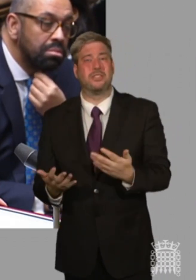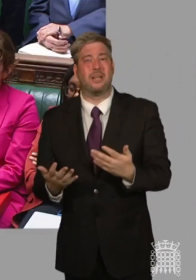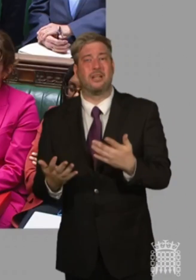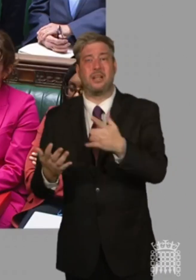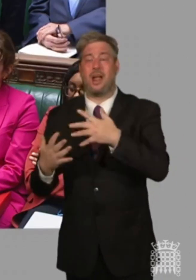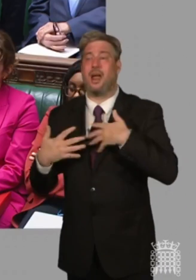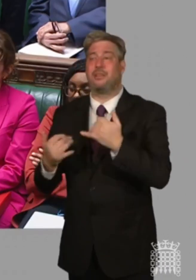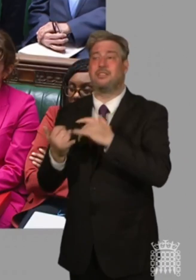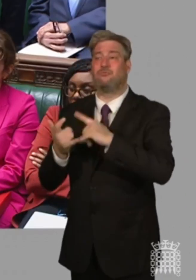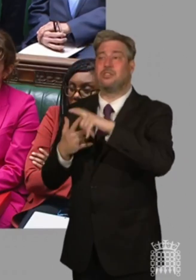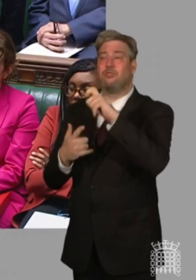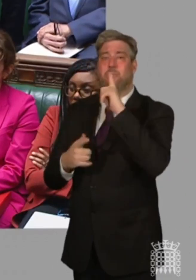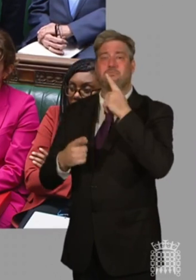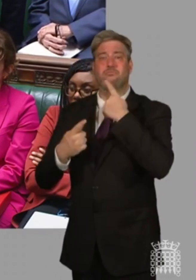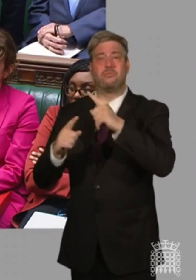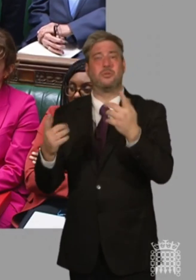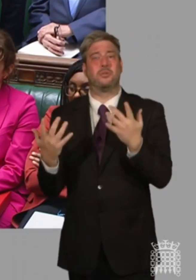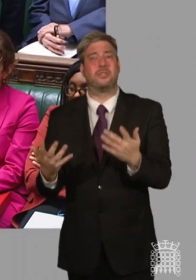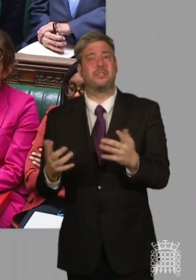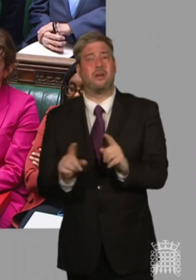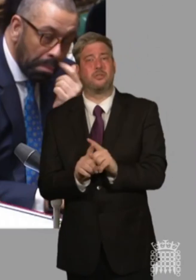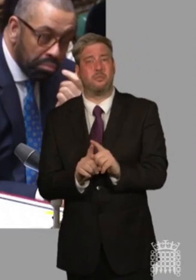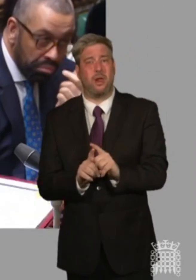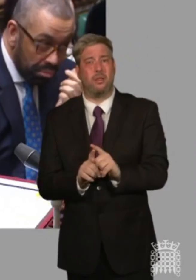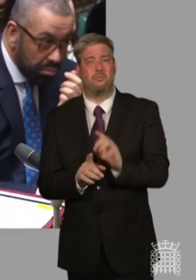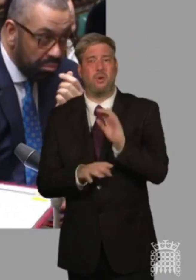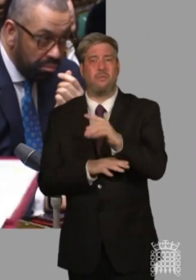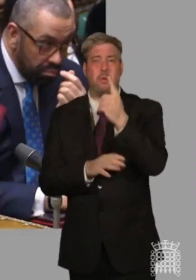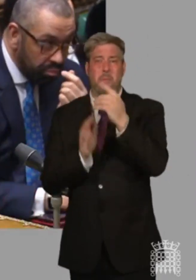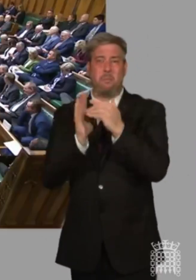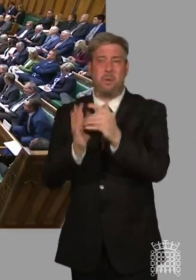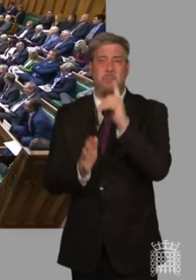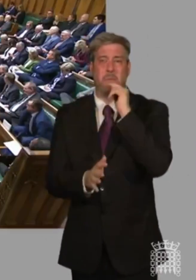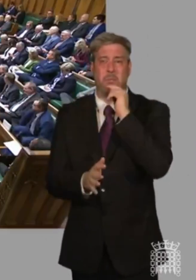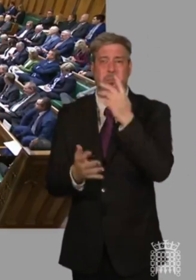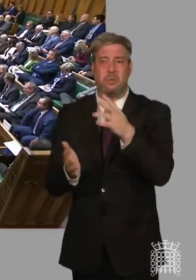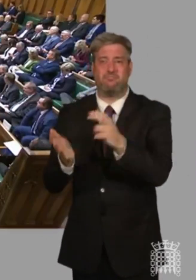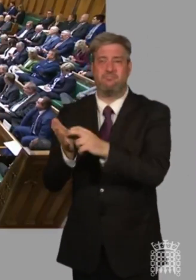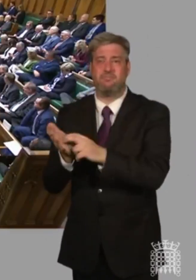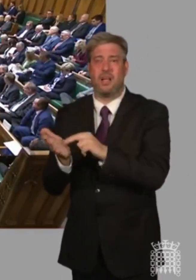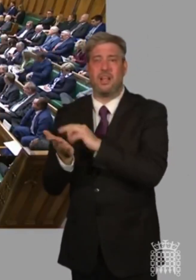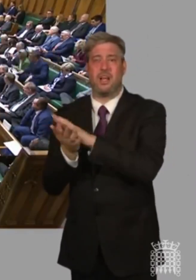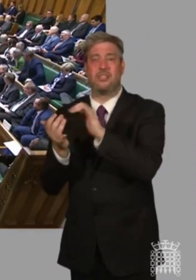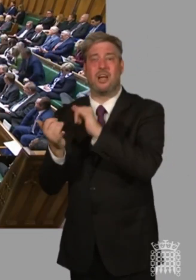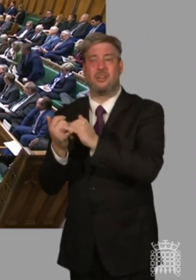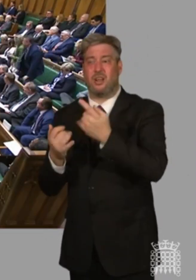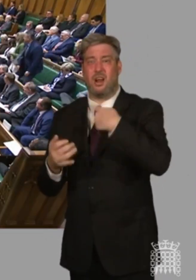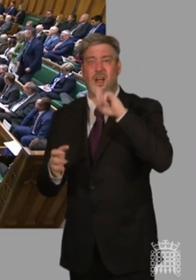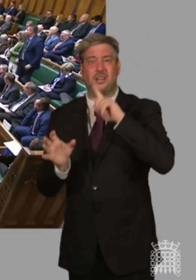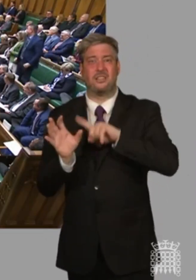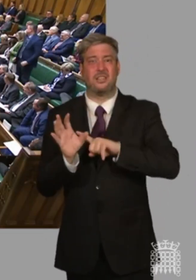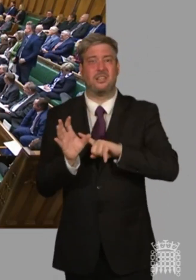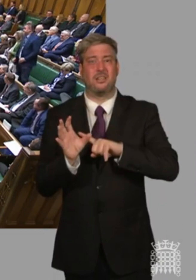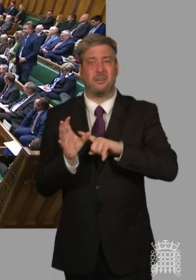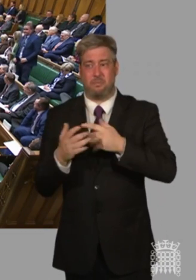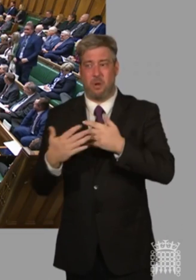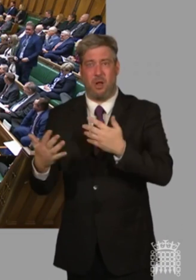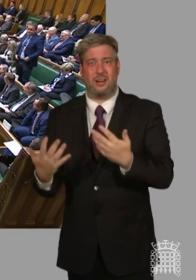dental care is faster, simpler and fairer for patients and staff. Leader of the Opposition, Keir